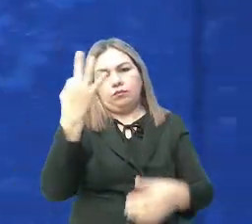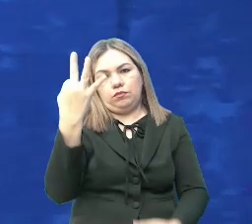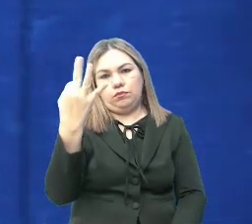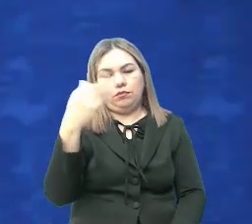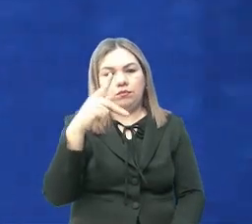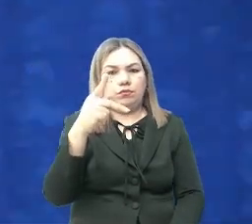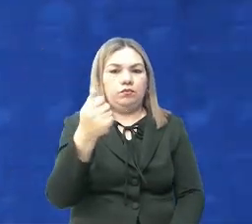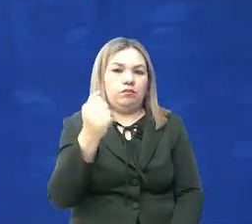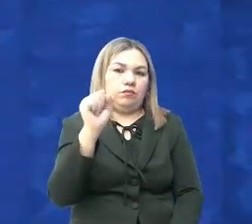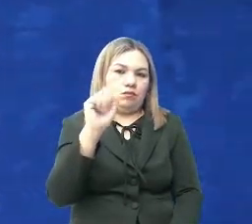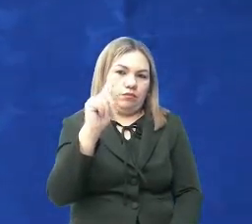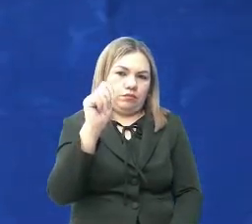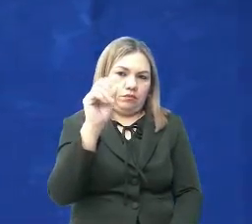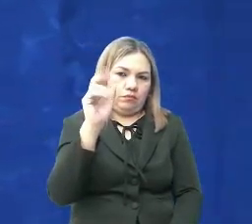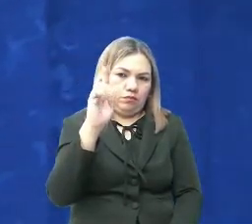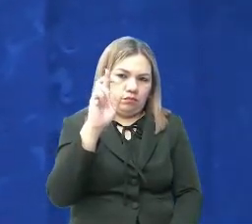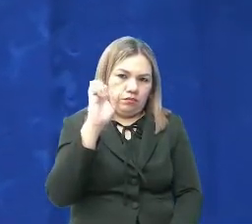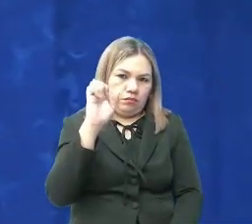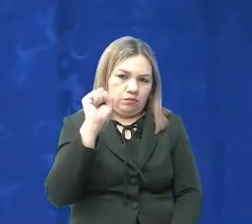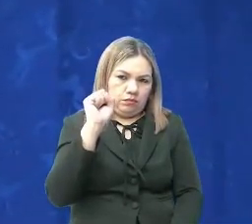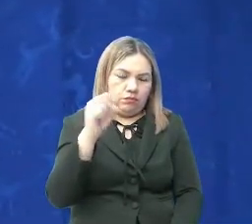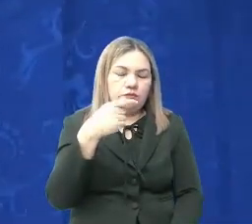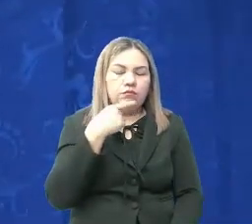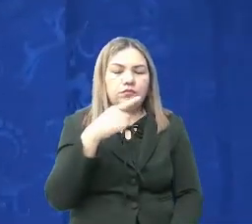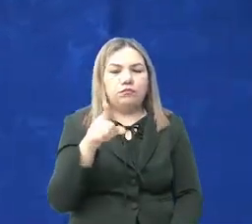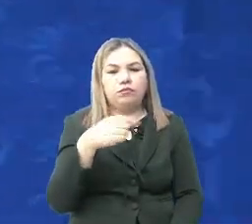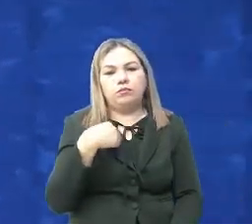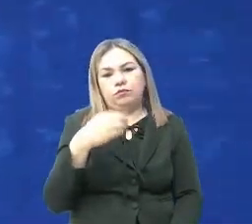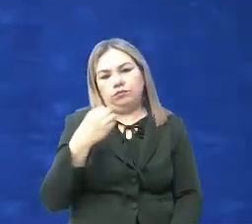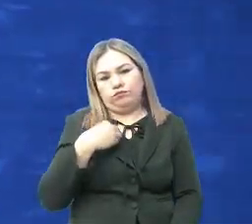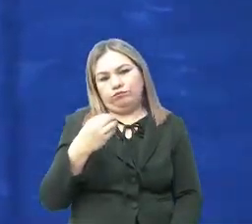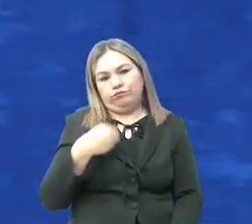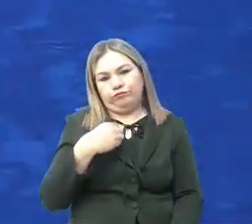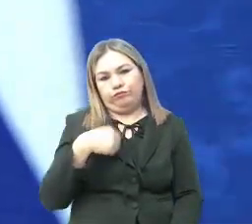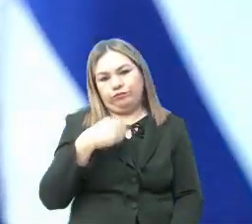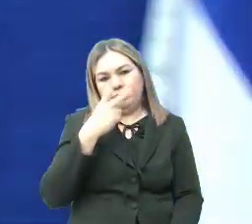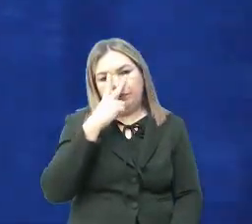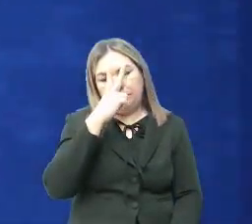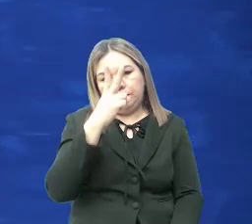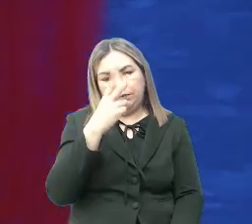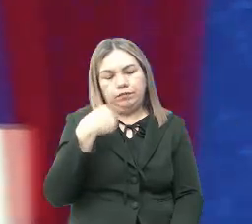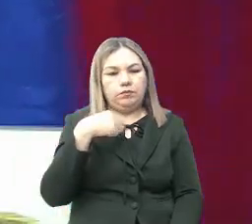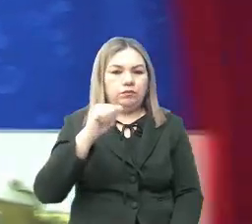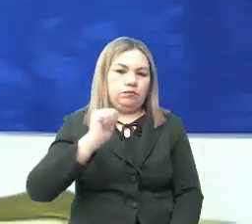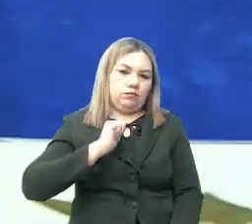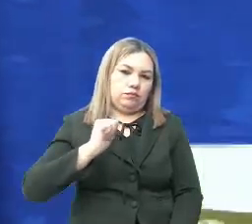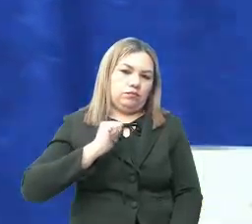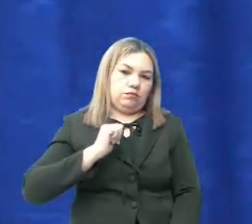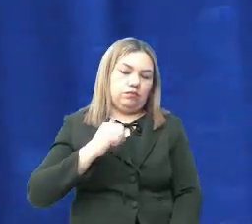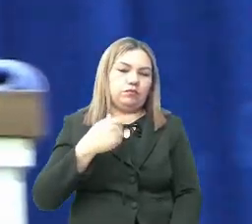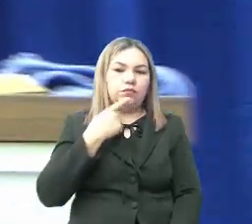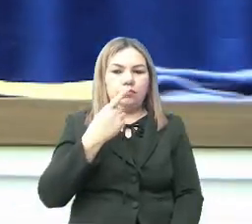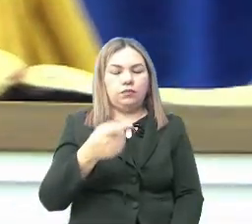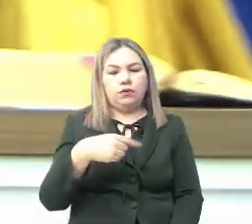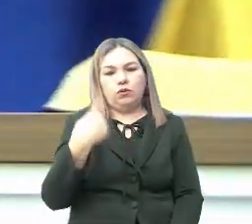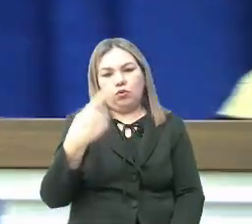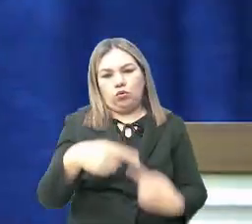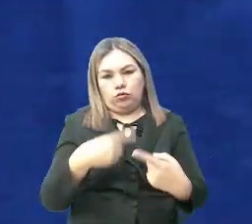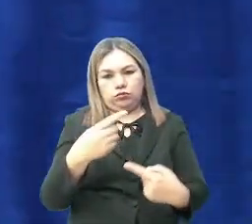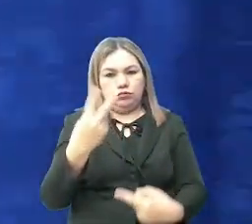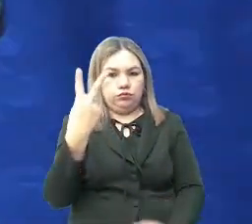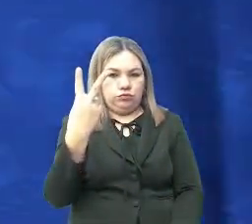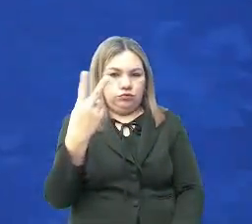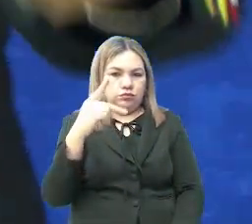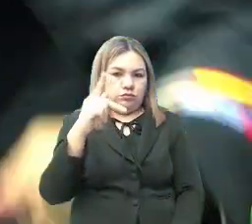Because we need to confess our problems. The first pastor confessed his problem. My problem is that I like women. And the other two pastors